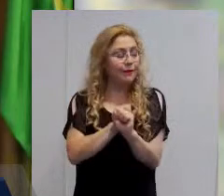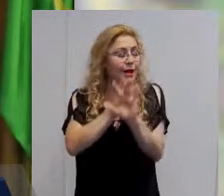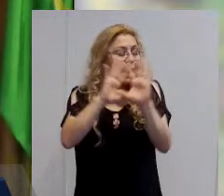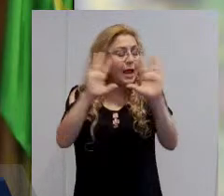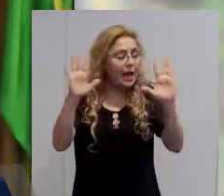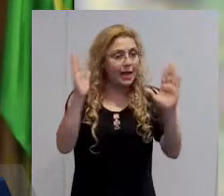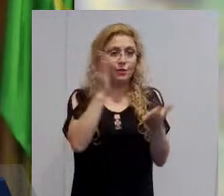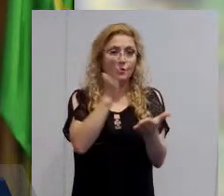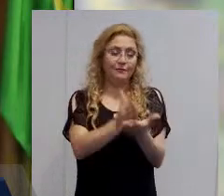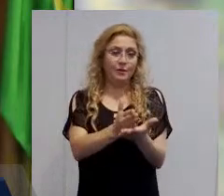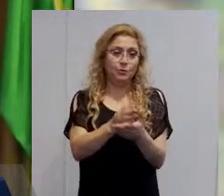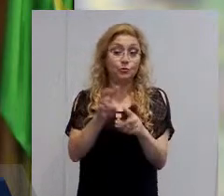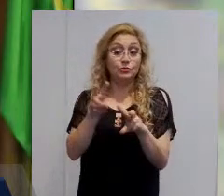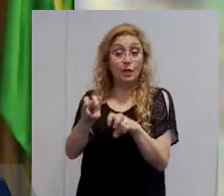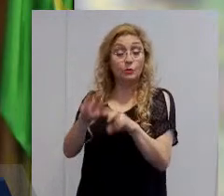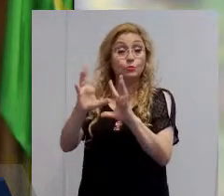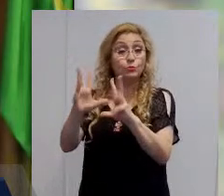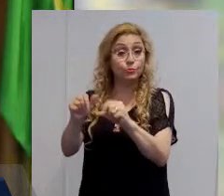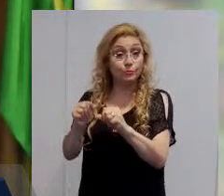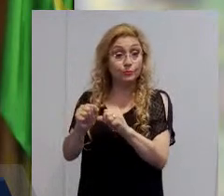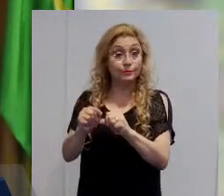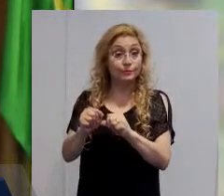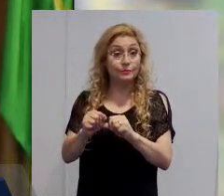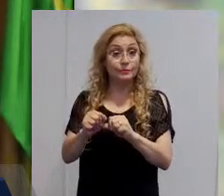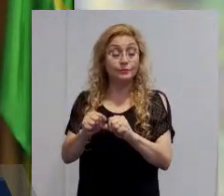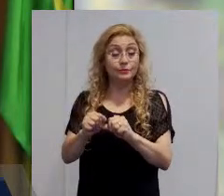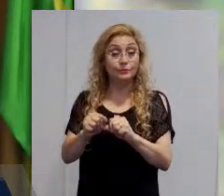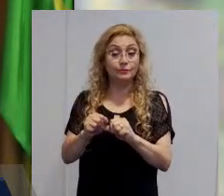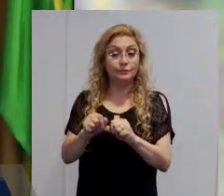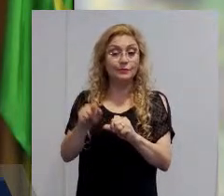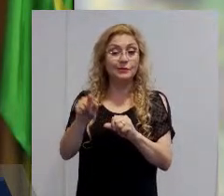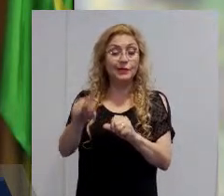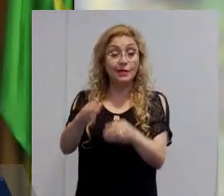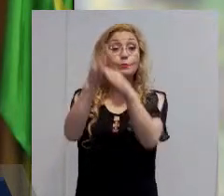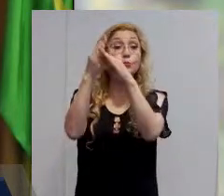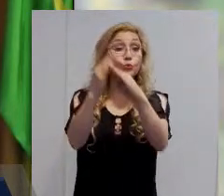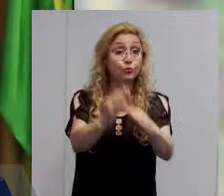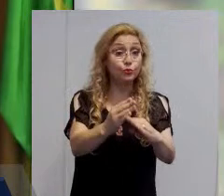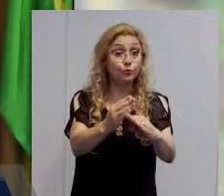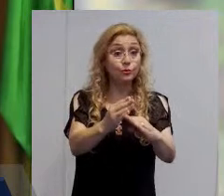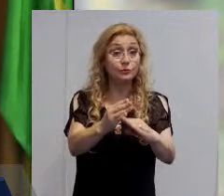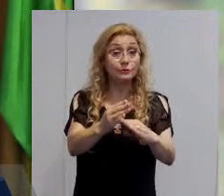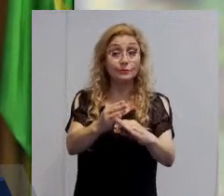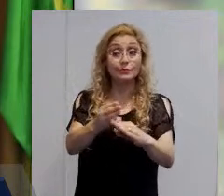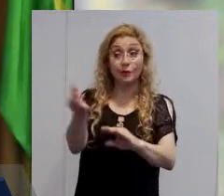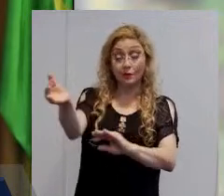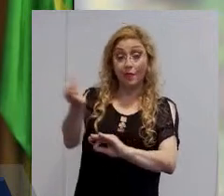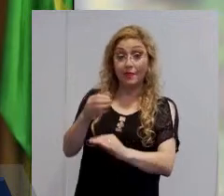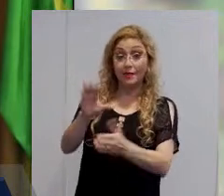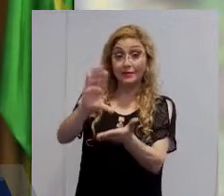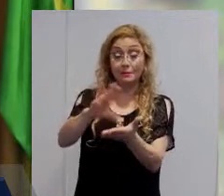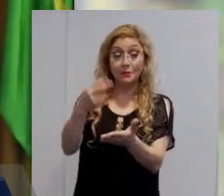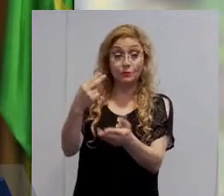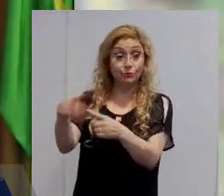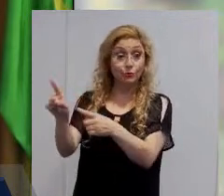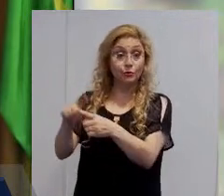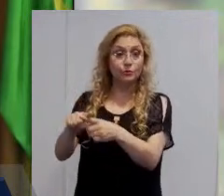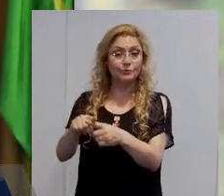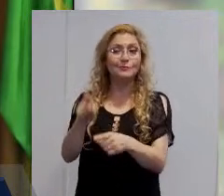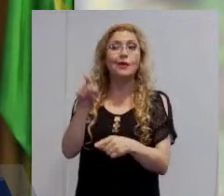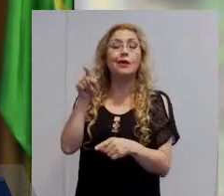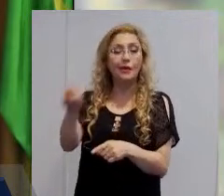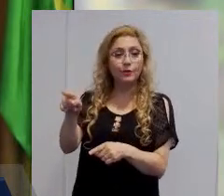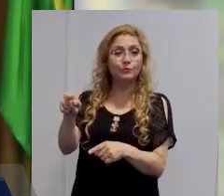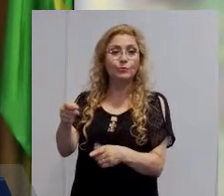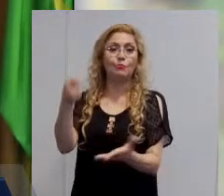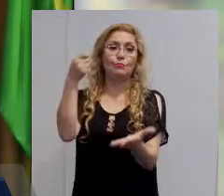must be clear in that family farming, to be sustainable, as Costa Rica was saying,